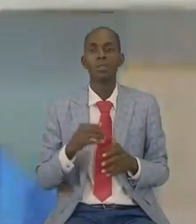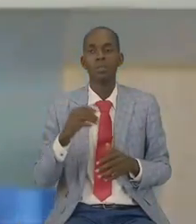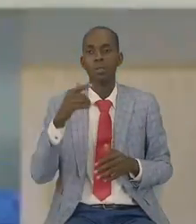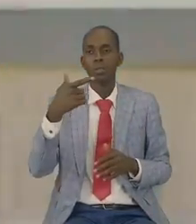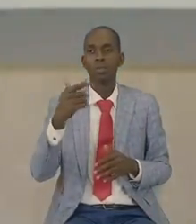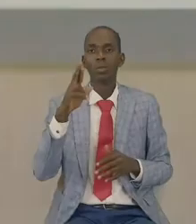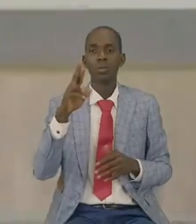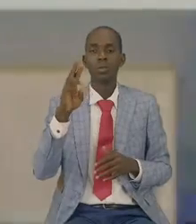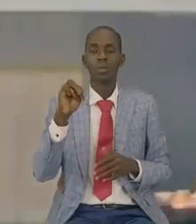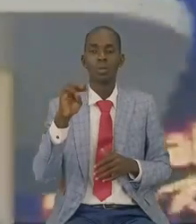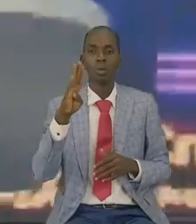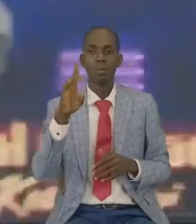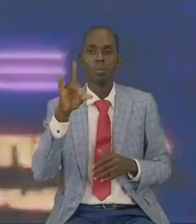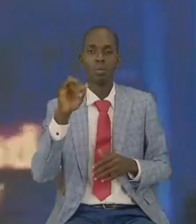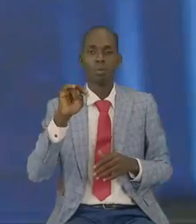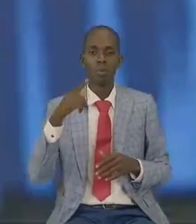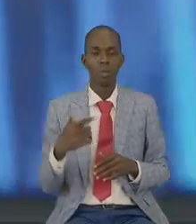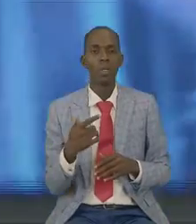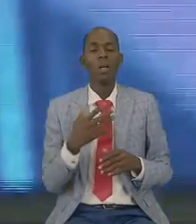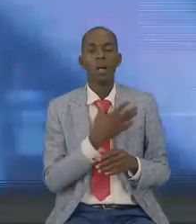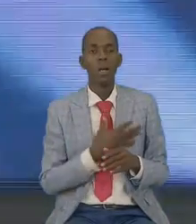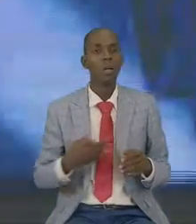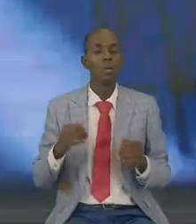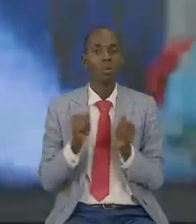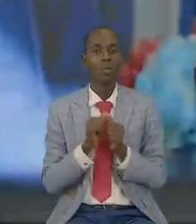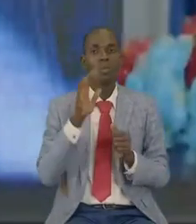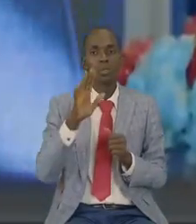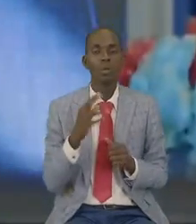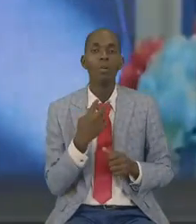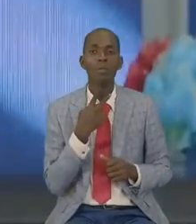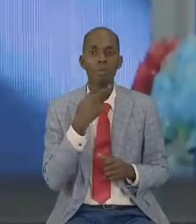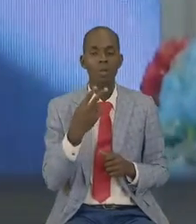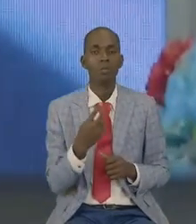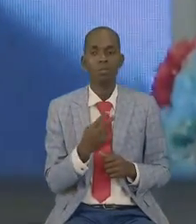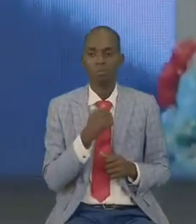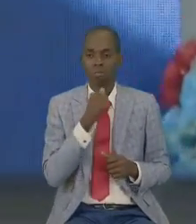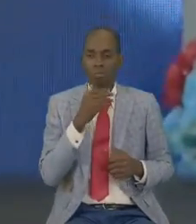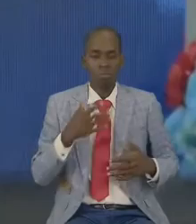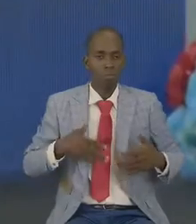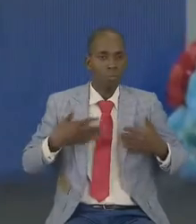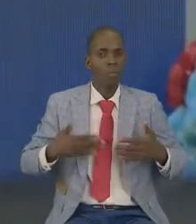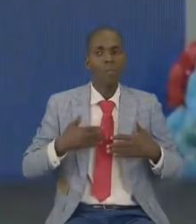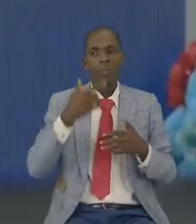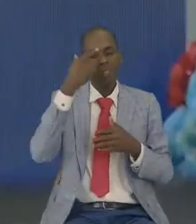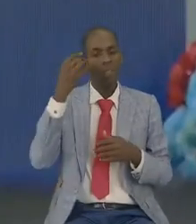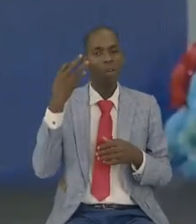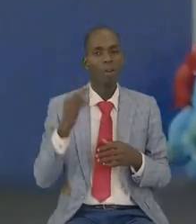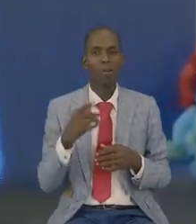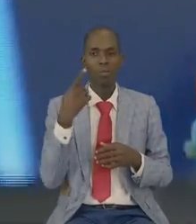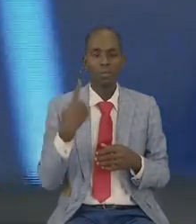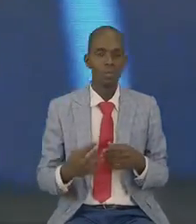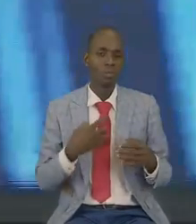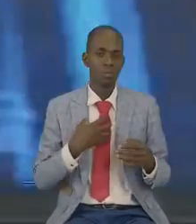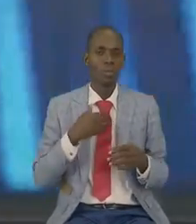with a kind of guttural voice, where, you know, grumbling because of the murmuring already in